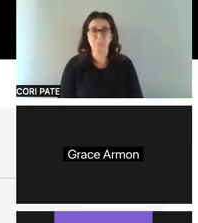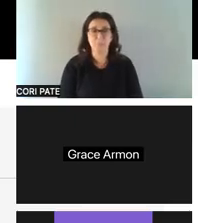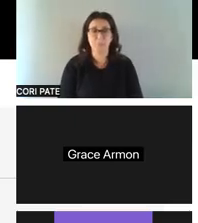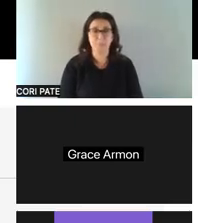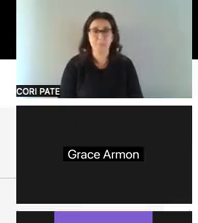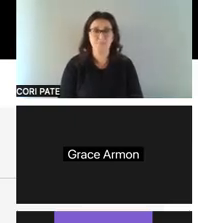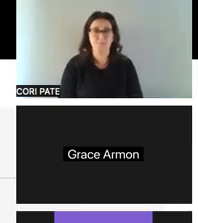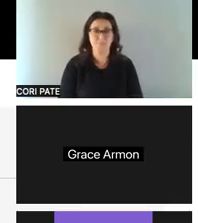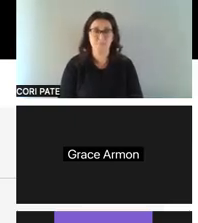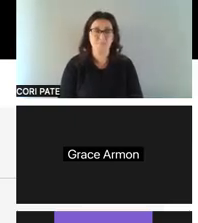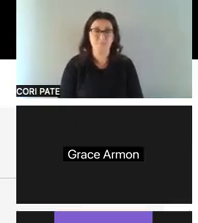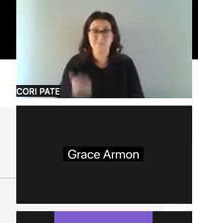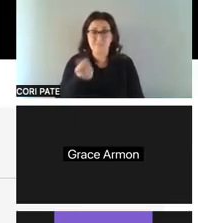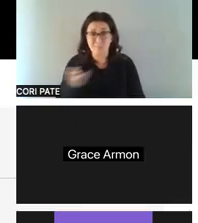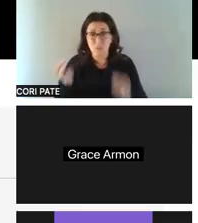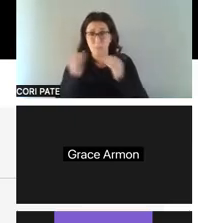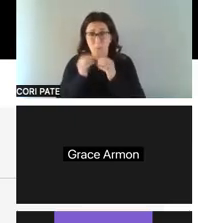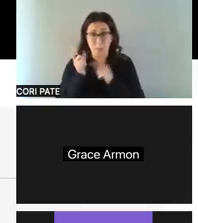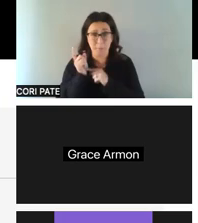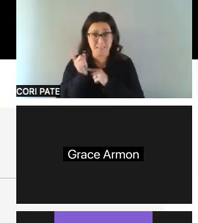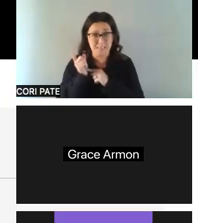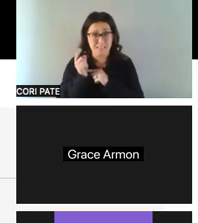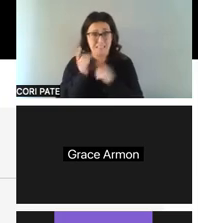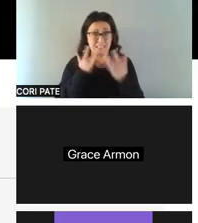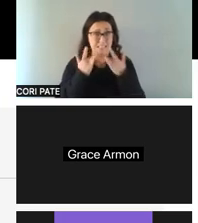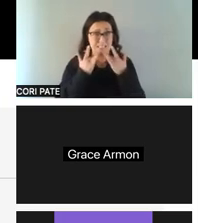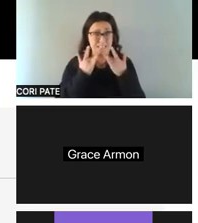we just have a couple more minutes.